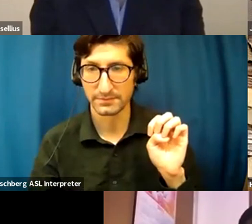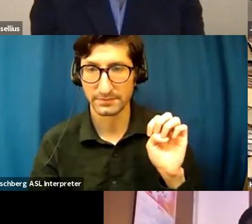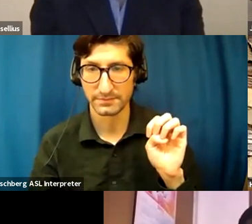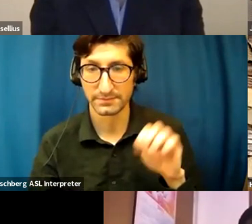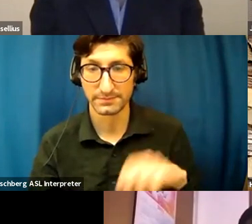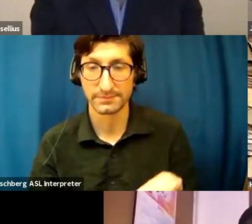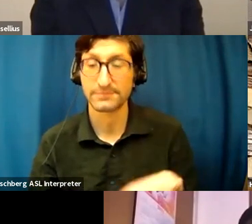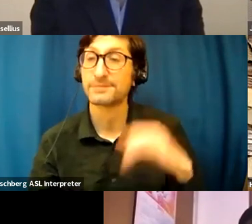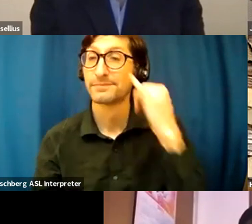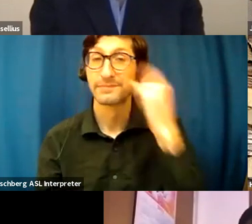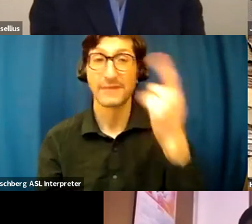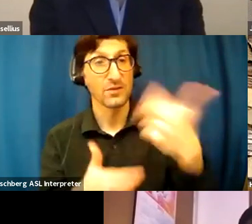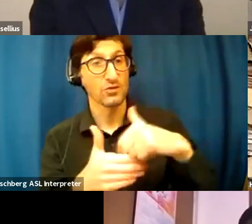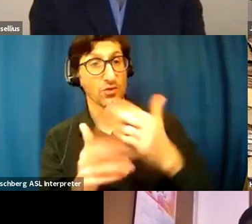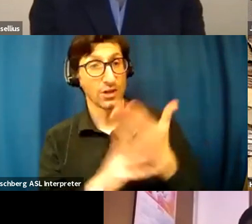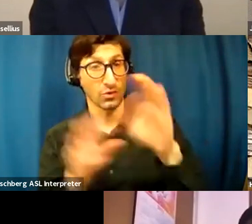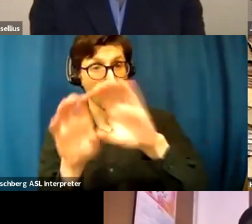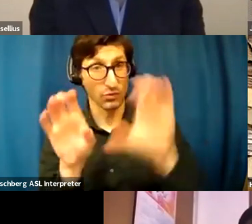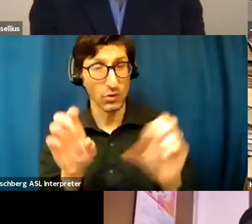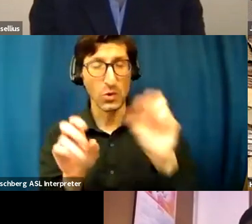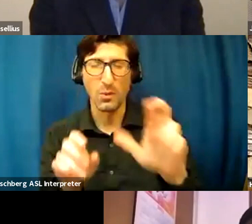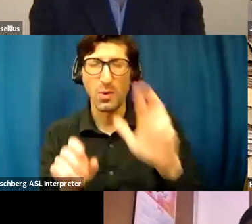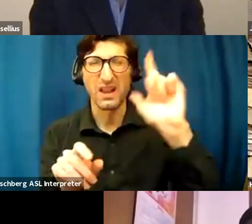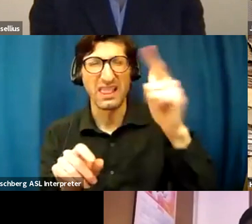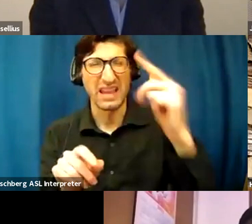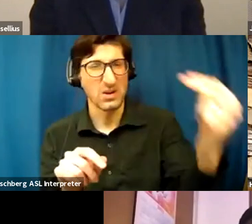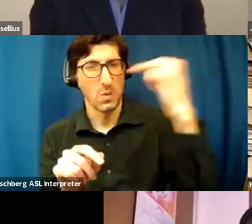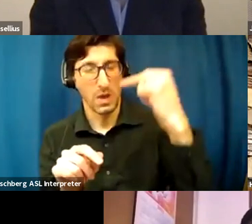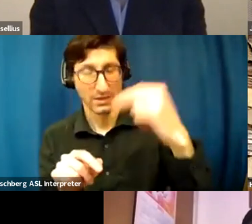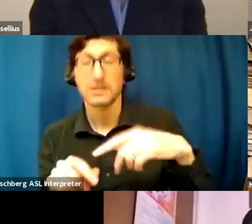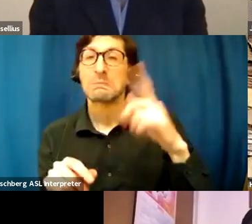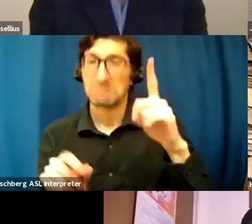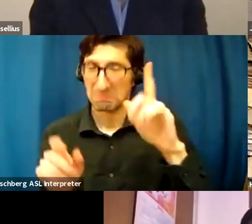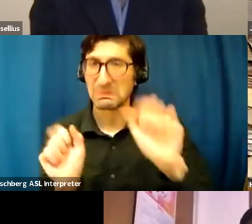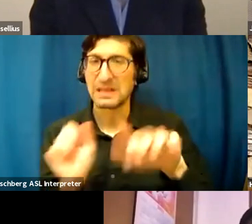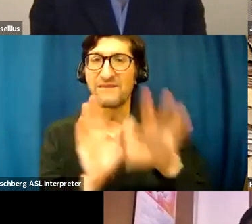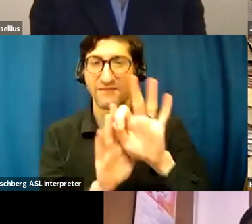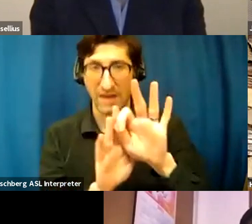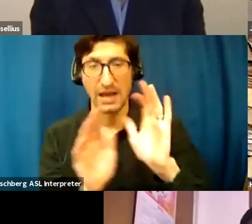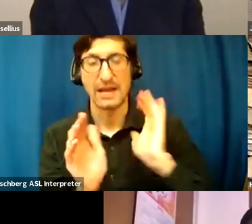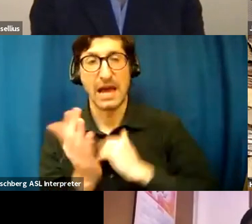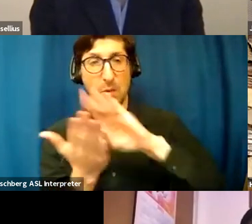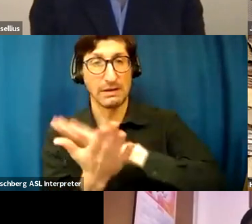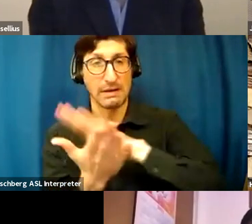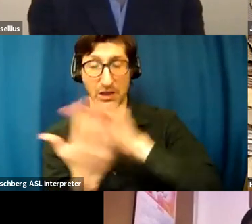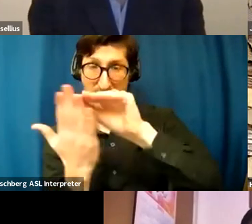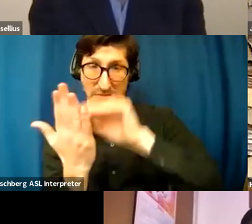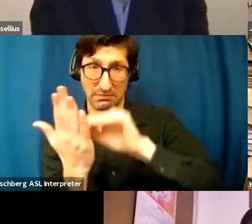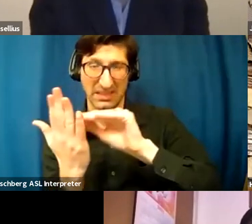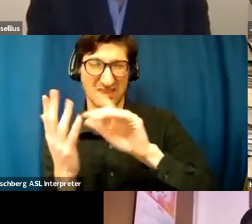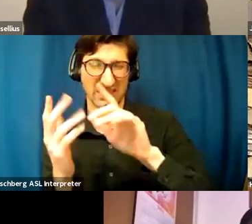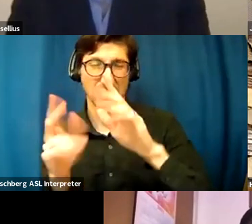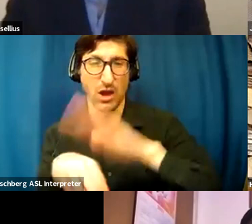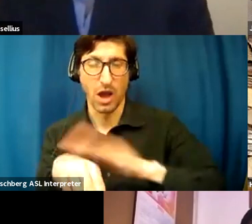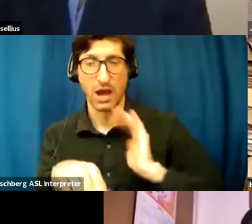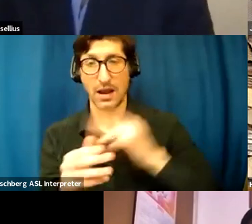For those of you who are joining us on Zoom or at a later date, you can find tonight's meeting documents posted on the committee's